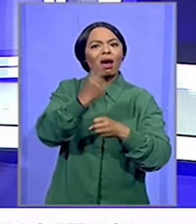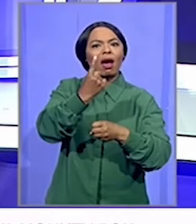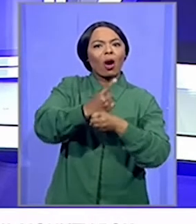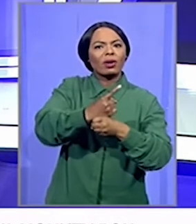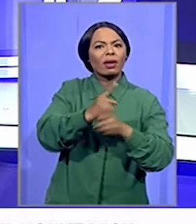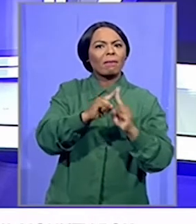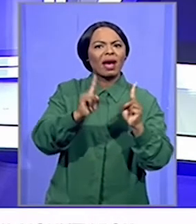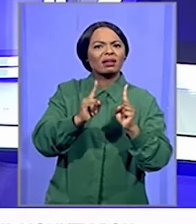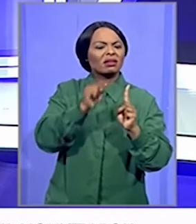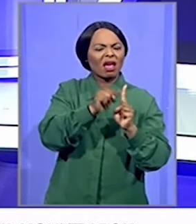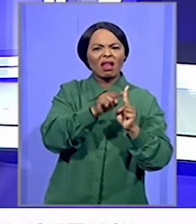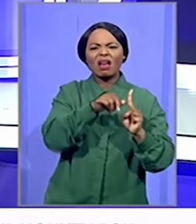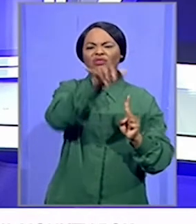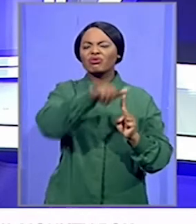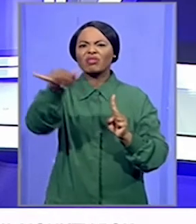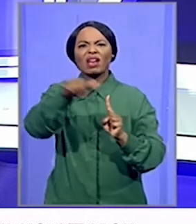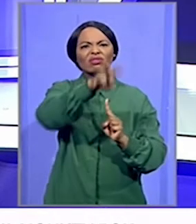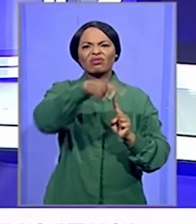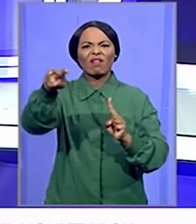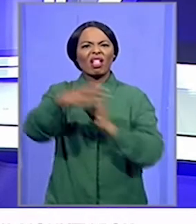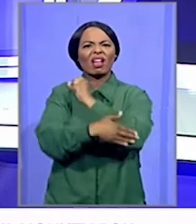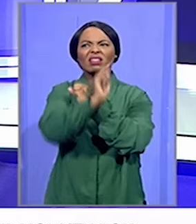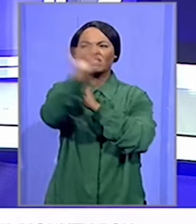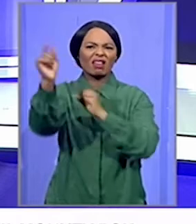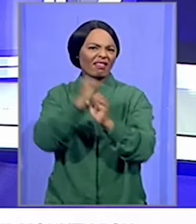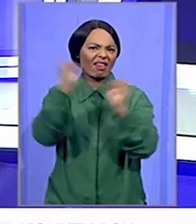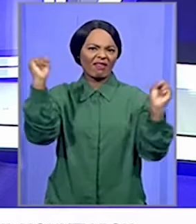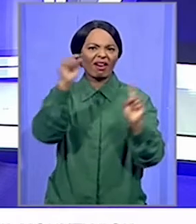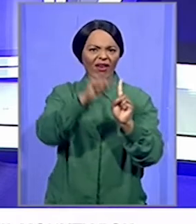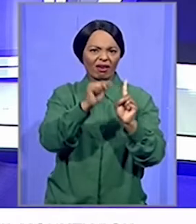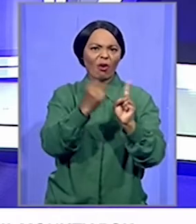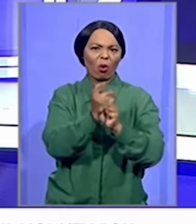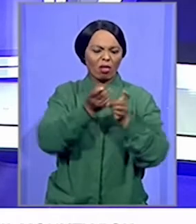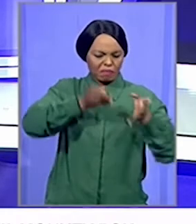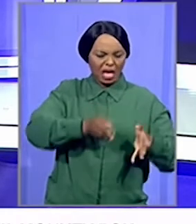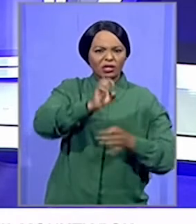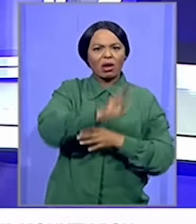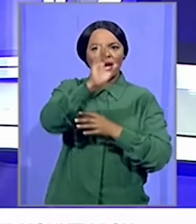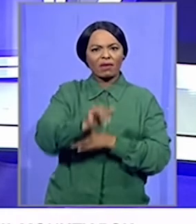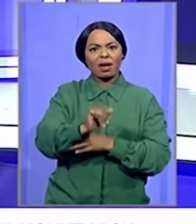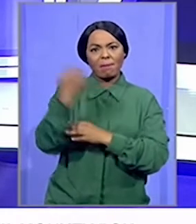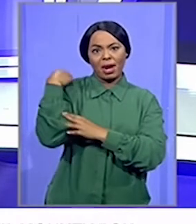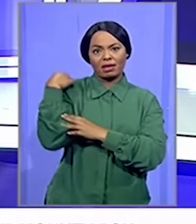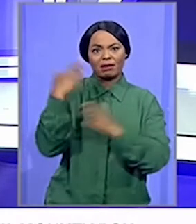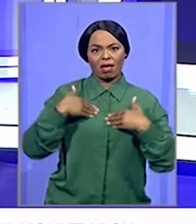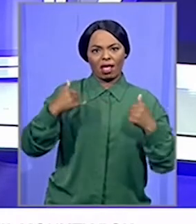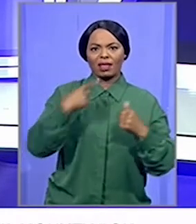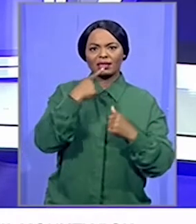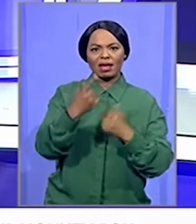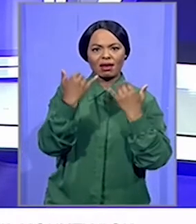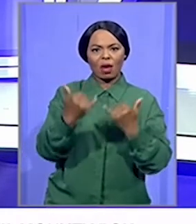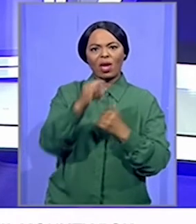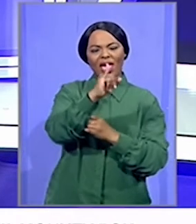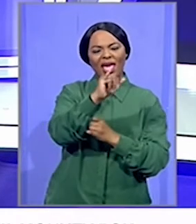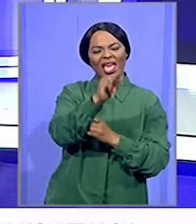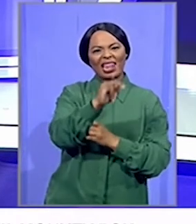le histori ya go etela dinageng tša ntle. Tona ya maphelo Joe Phaahla o re ba setheo sa bosetshaba sa malwetsi a